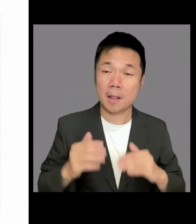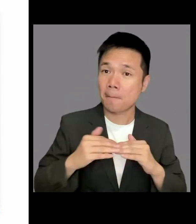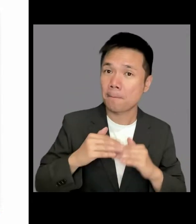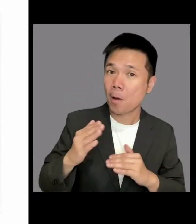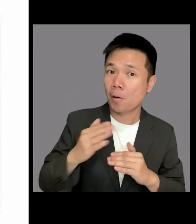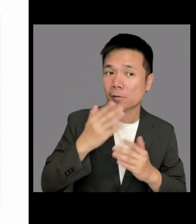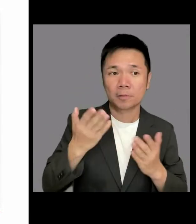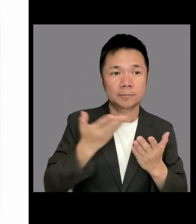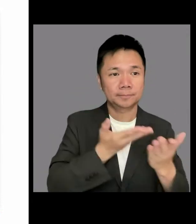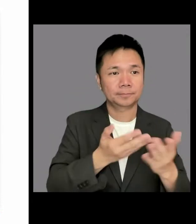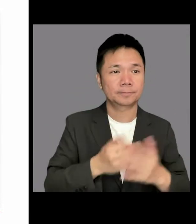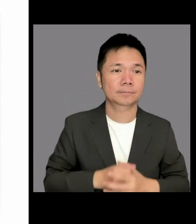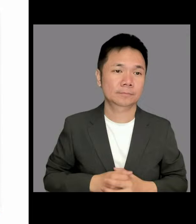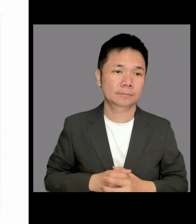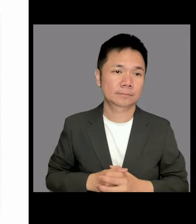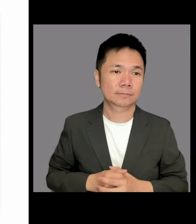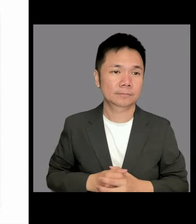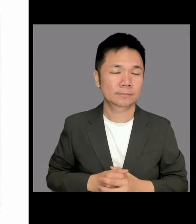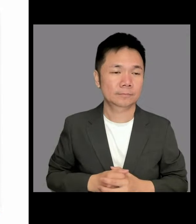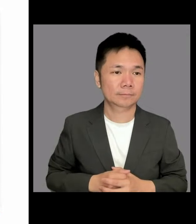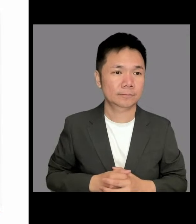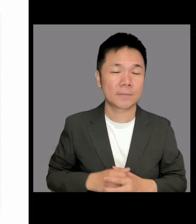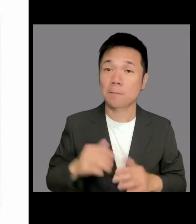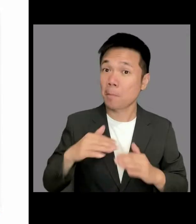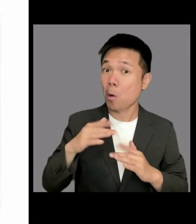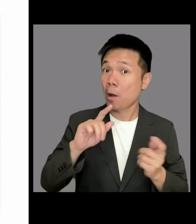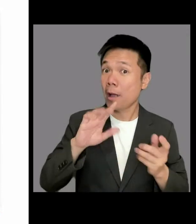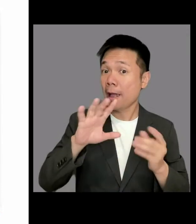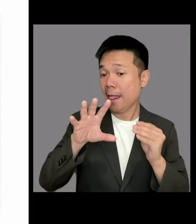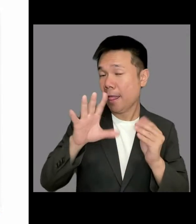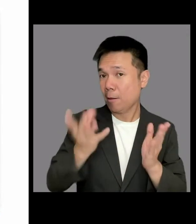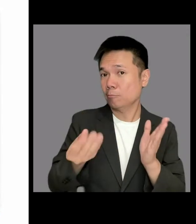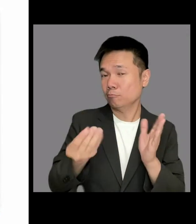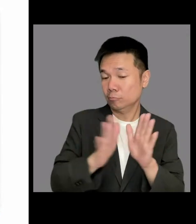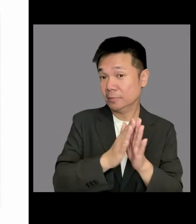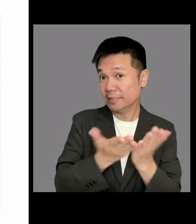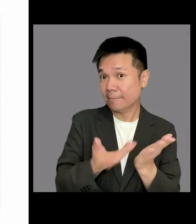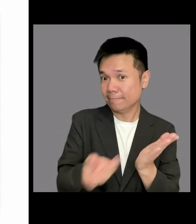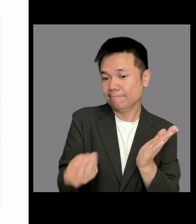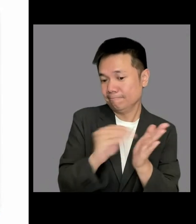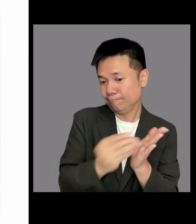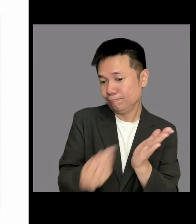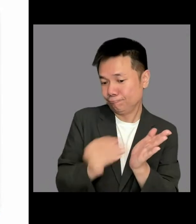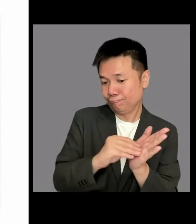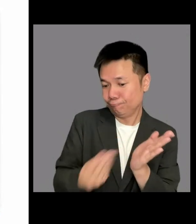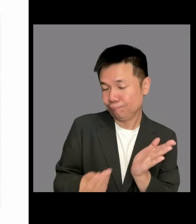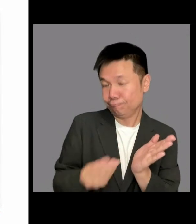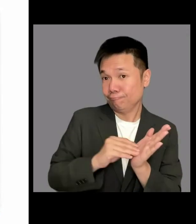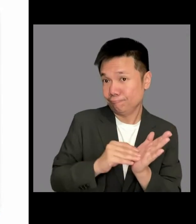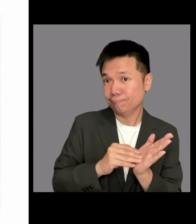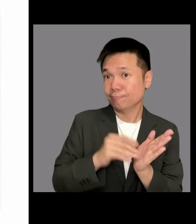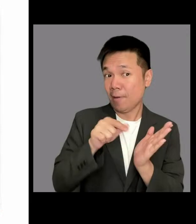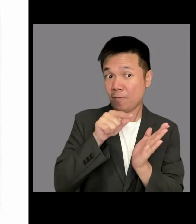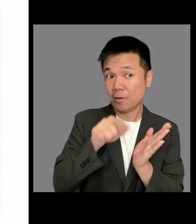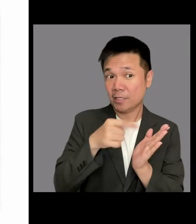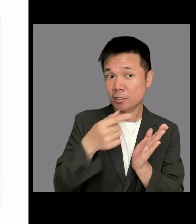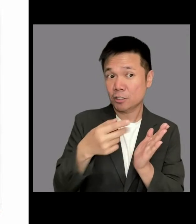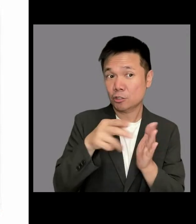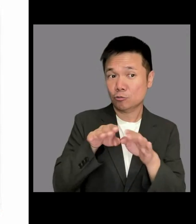these slides to the leadership team so that they can distribute these, so you can have those links as well.